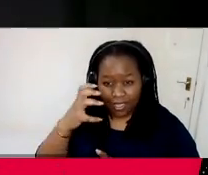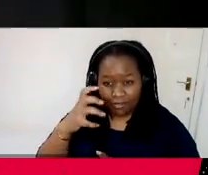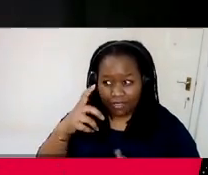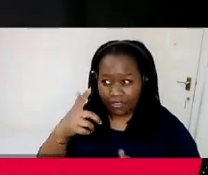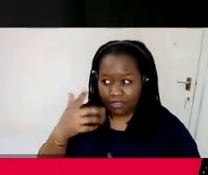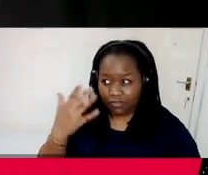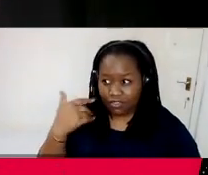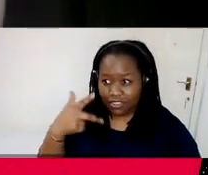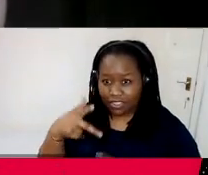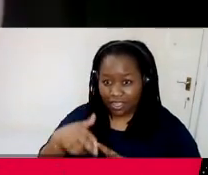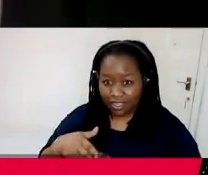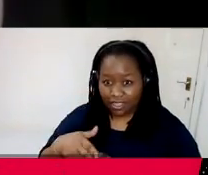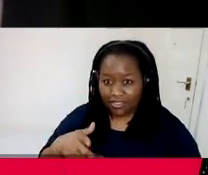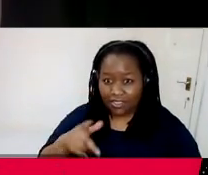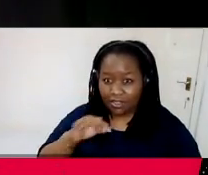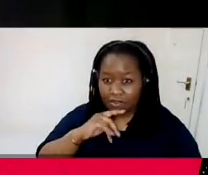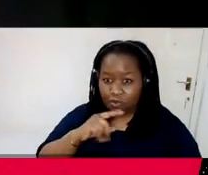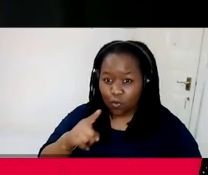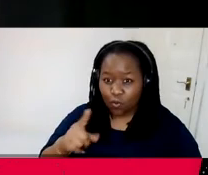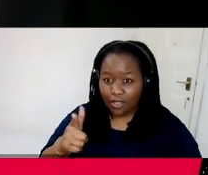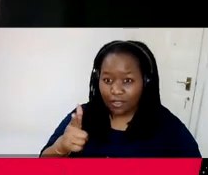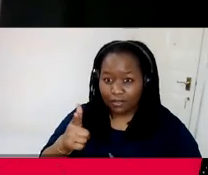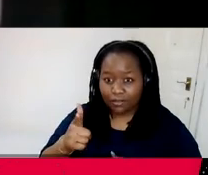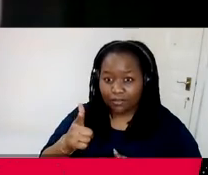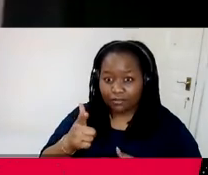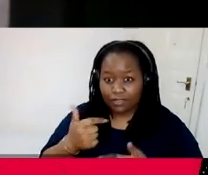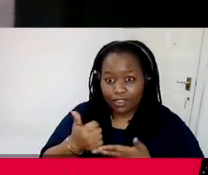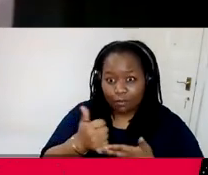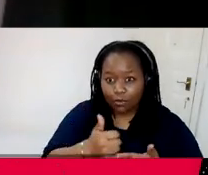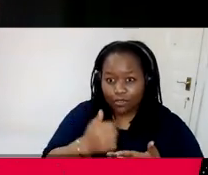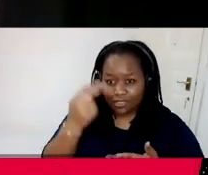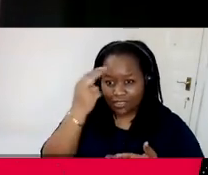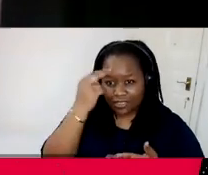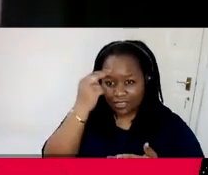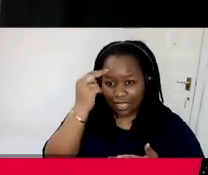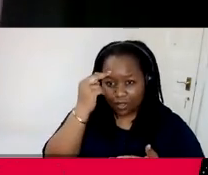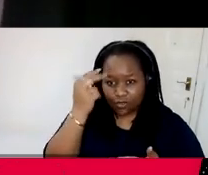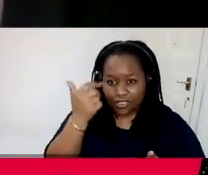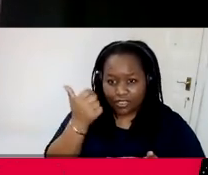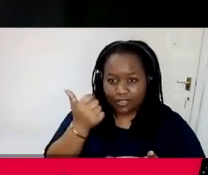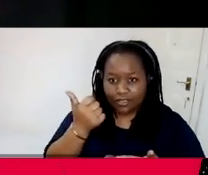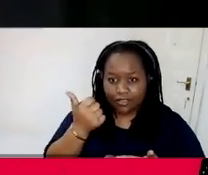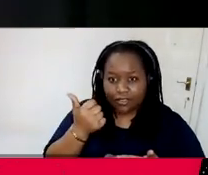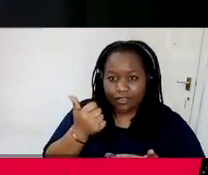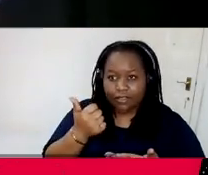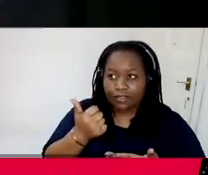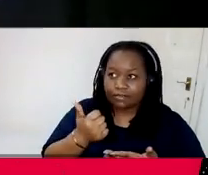And any more resources that people should look at to understand a bit more about the situation?